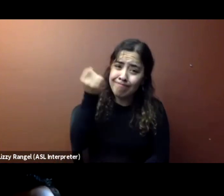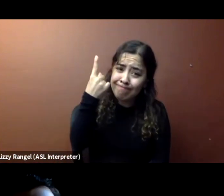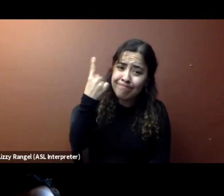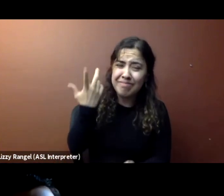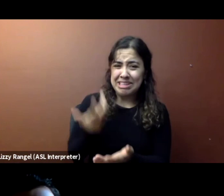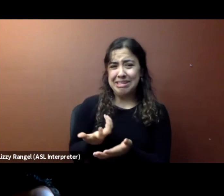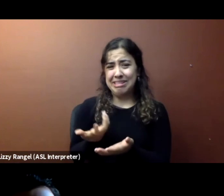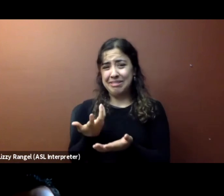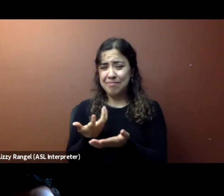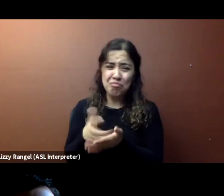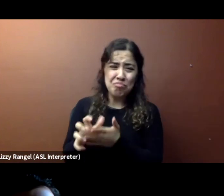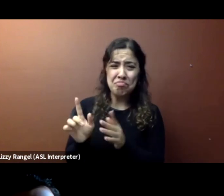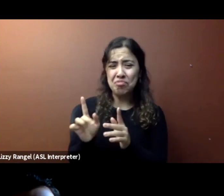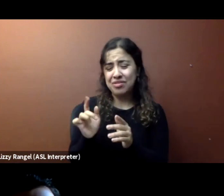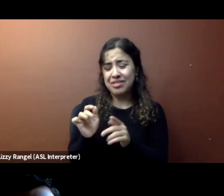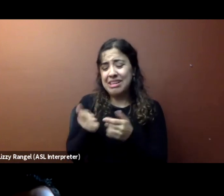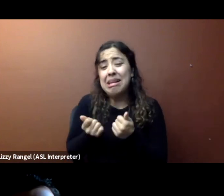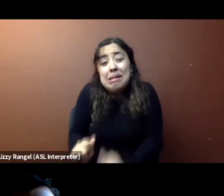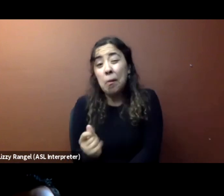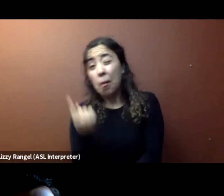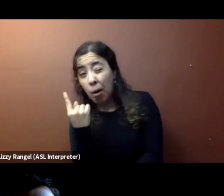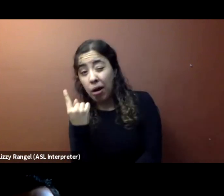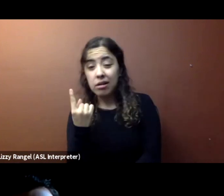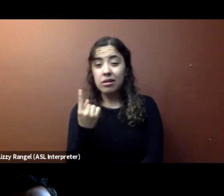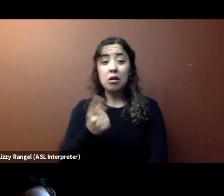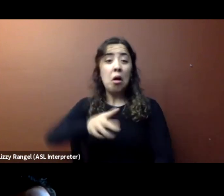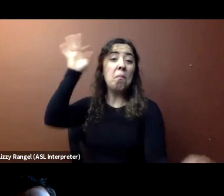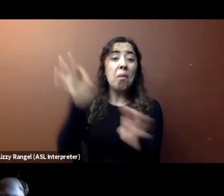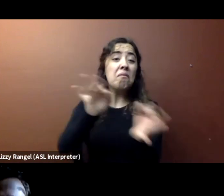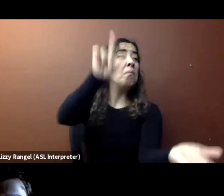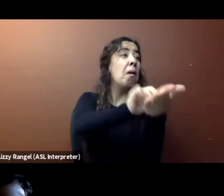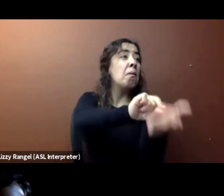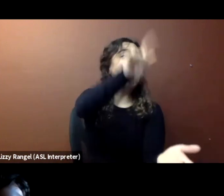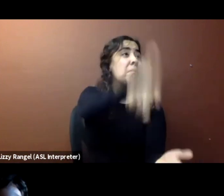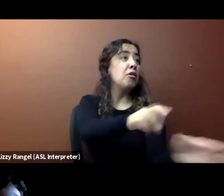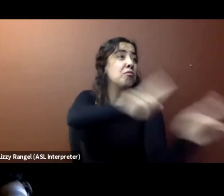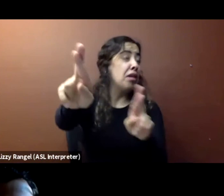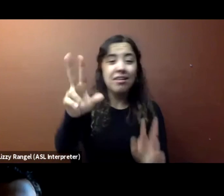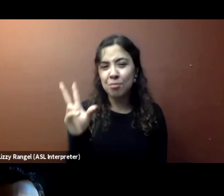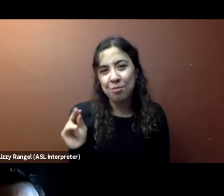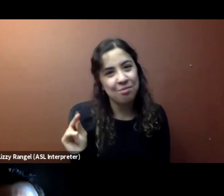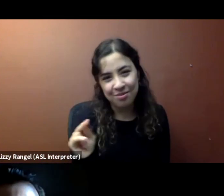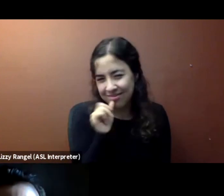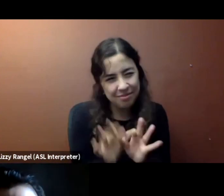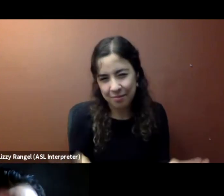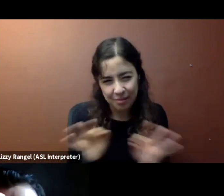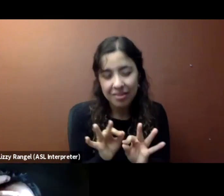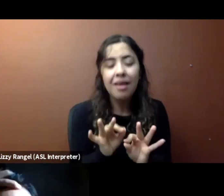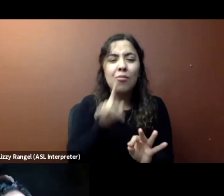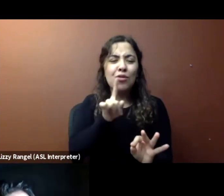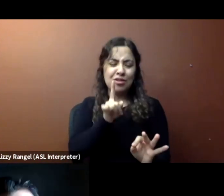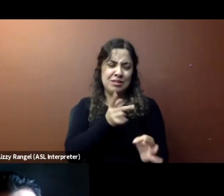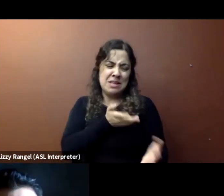not important right now. So just really like engage with the work and